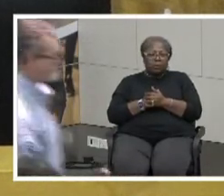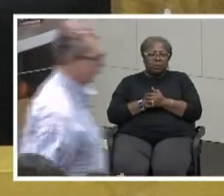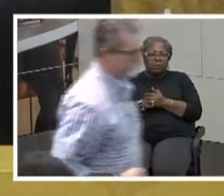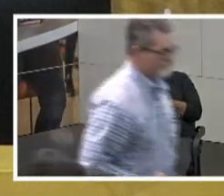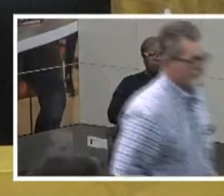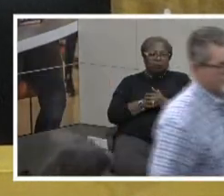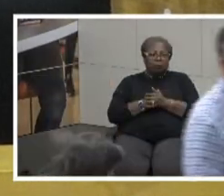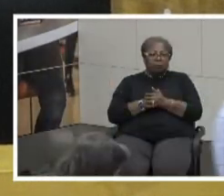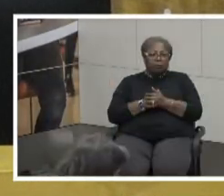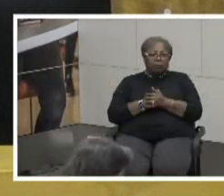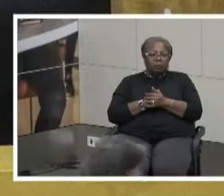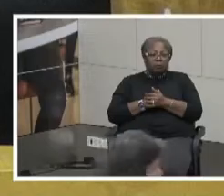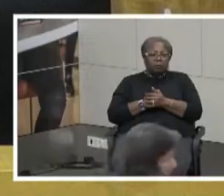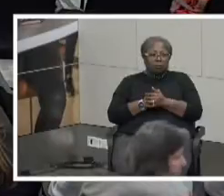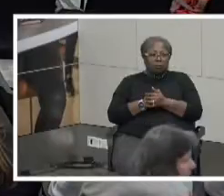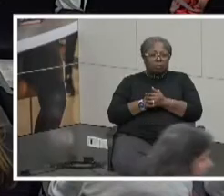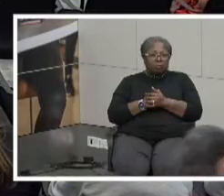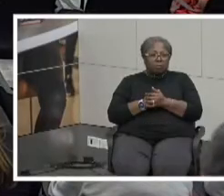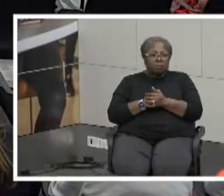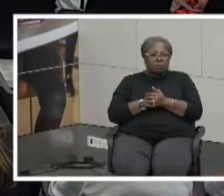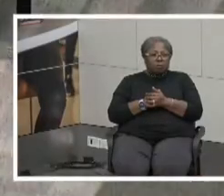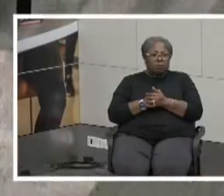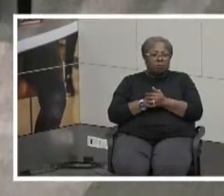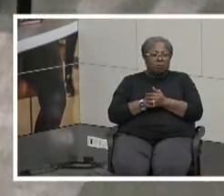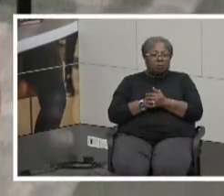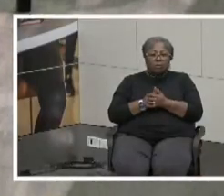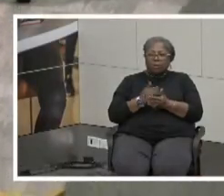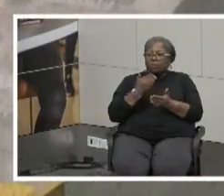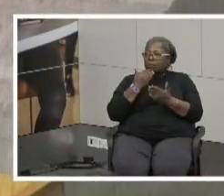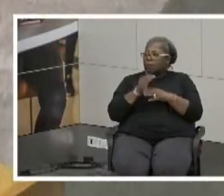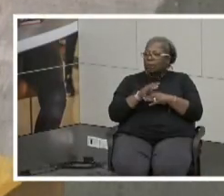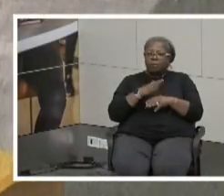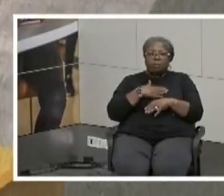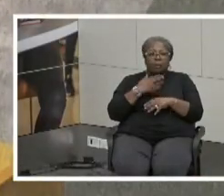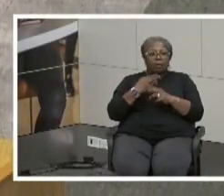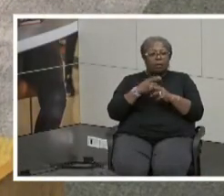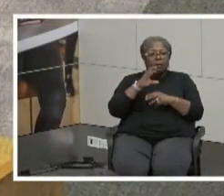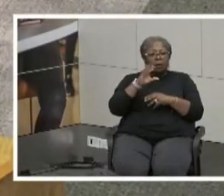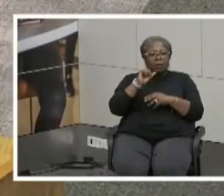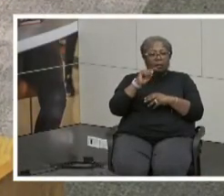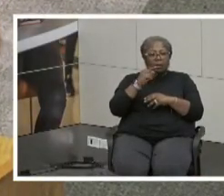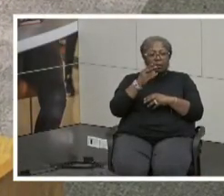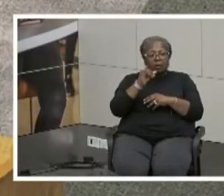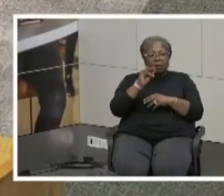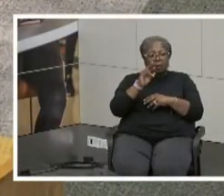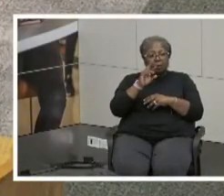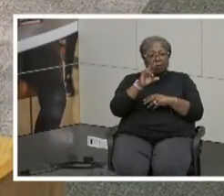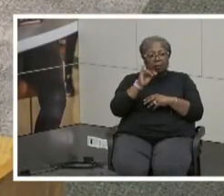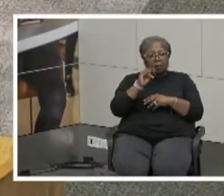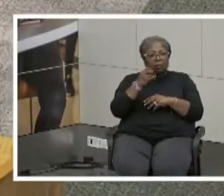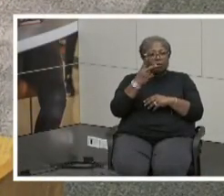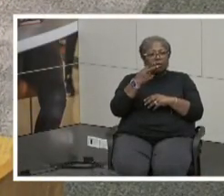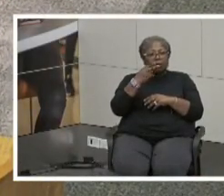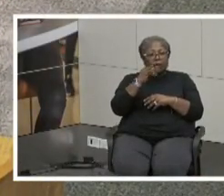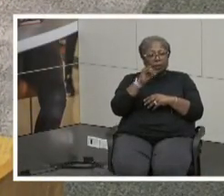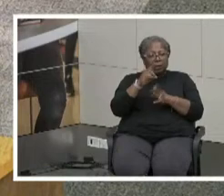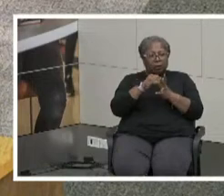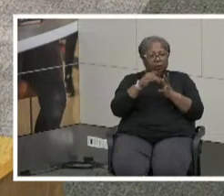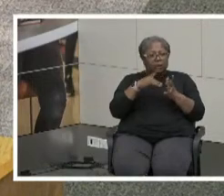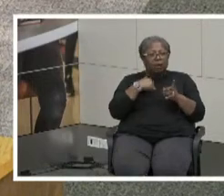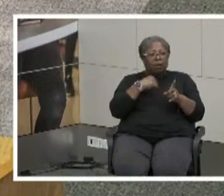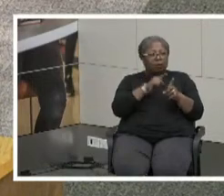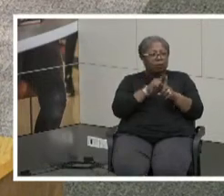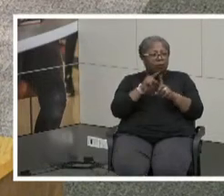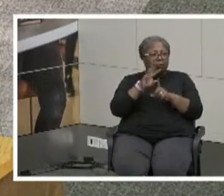you Miss Estes please go ahead hi good evening my name is Katherine Estus I'm the mother of two HISD students I'm